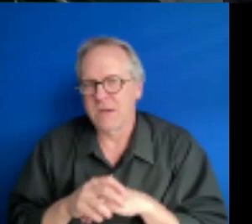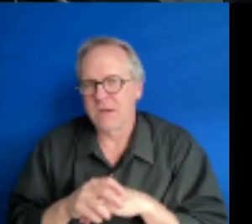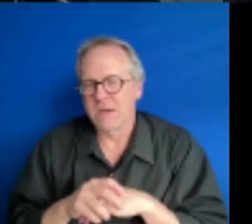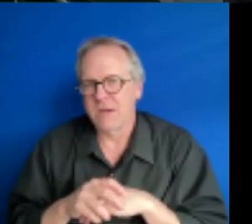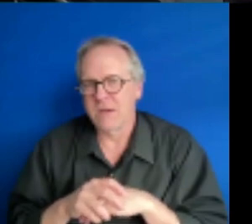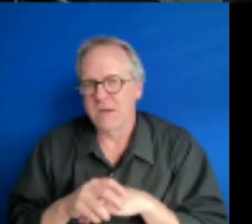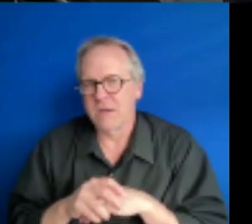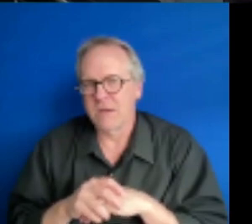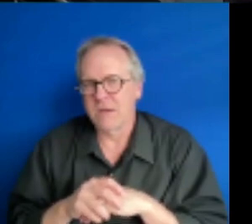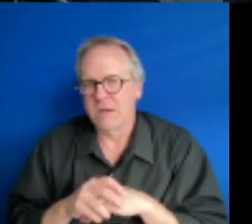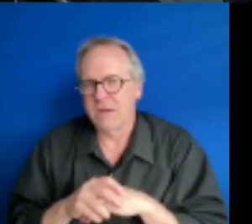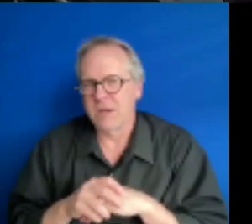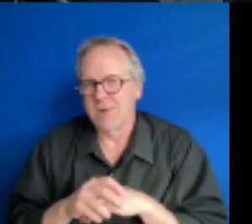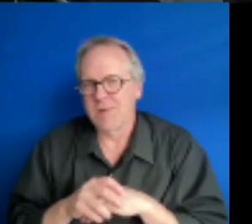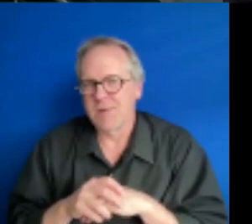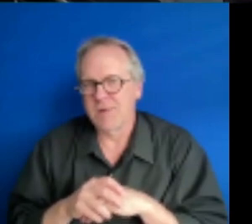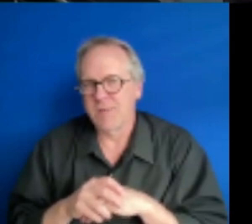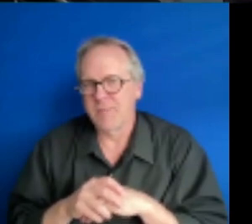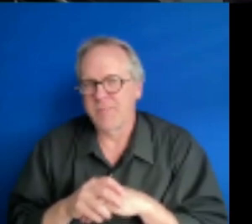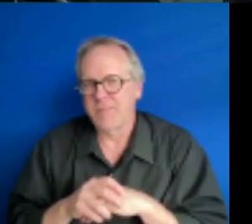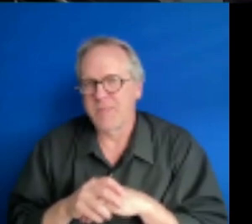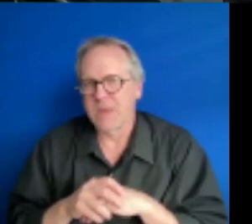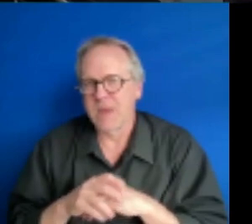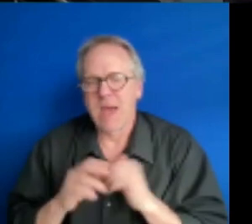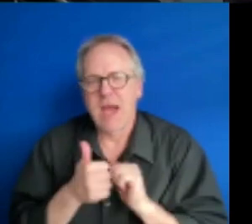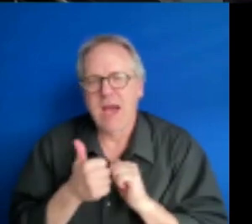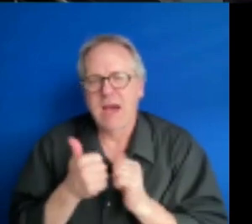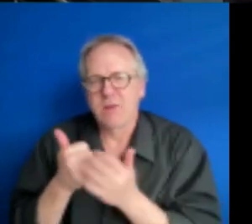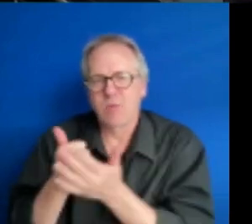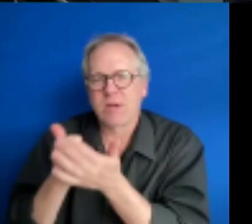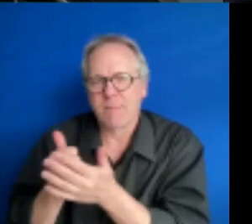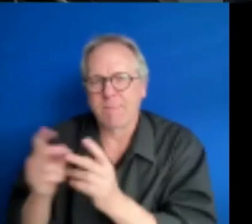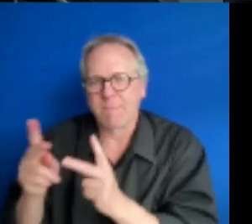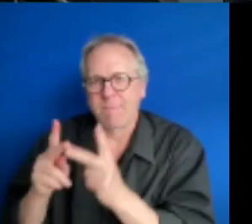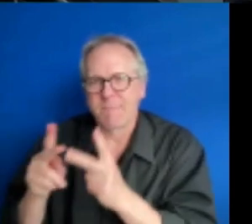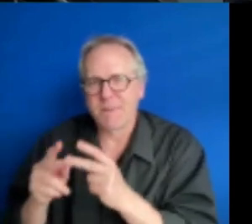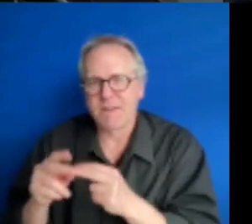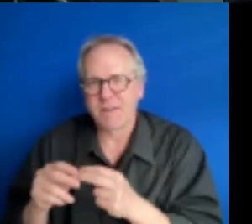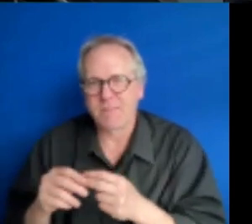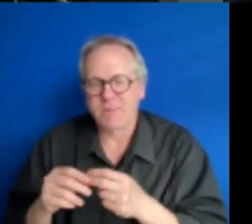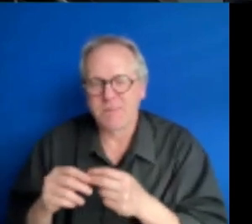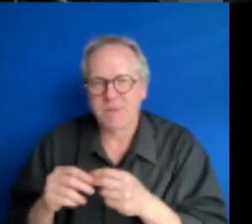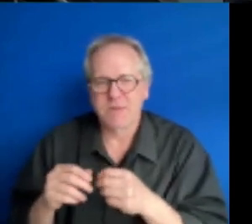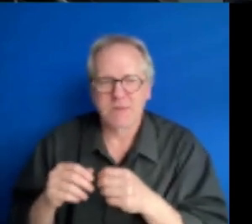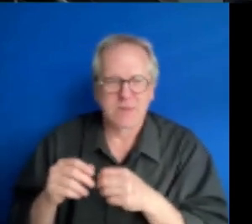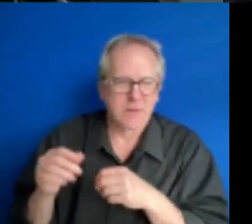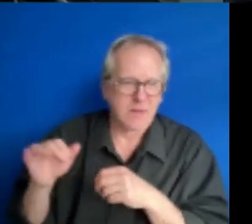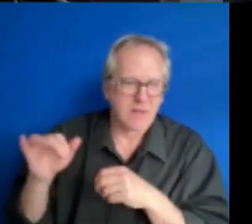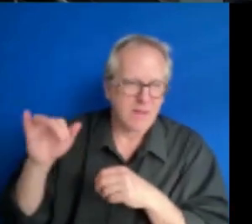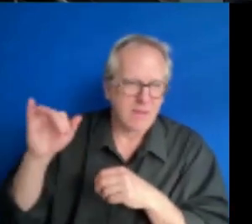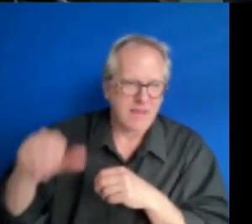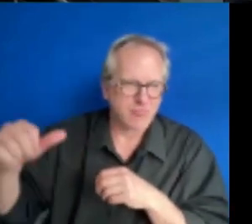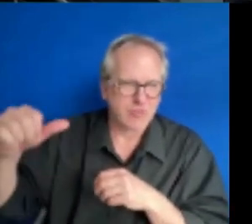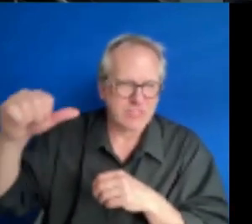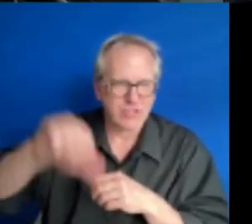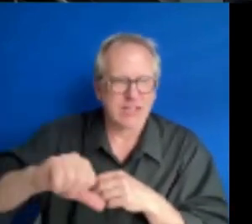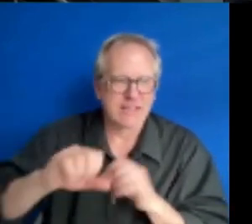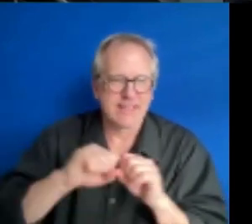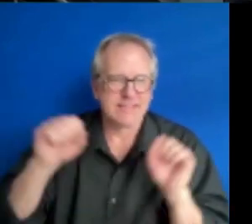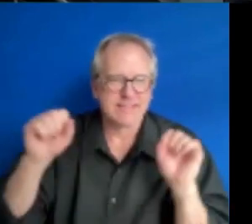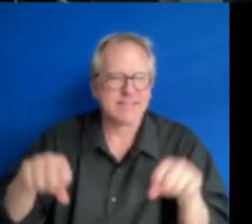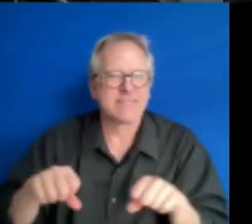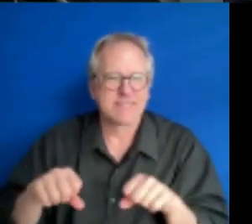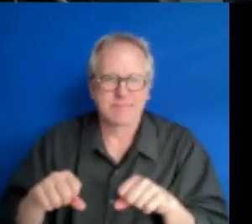the system? How do we build a bridge with folks who might reject much of the system? I mean, if we refer